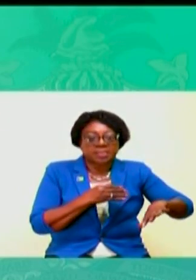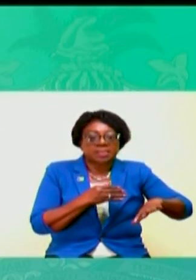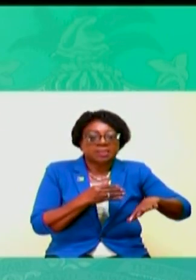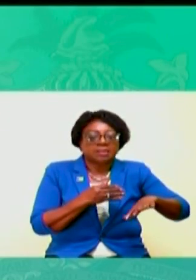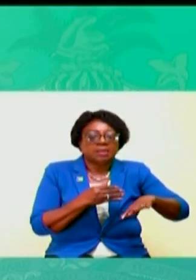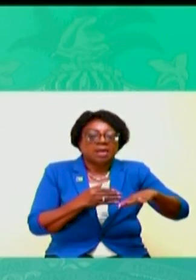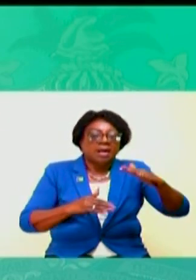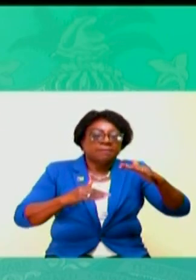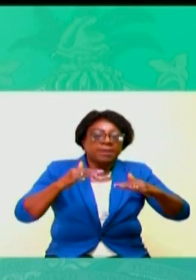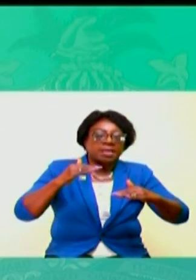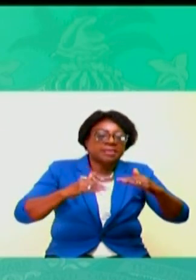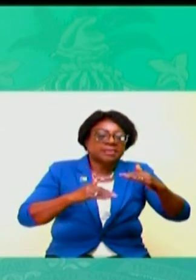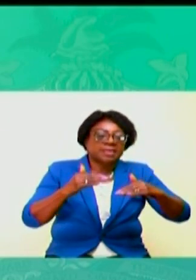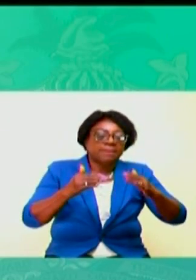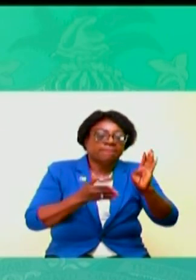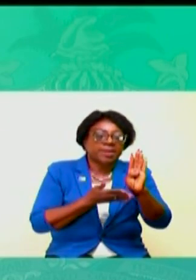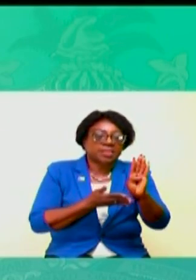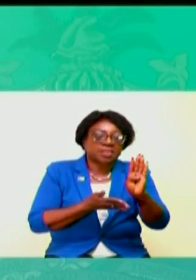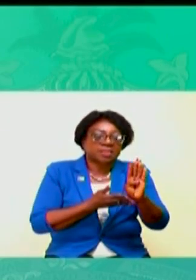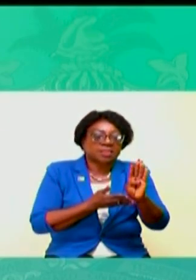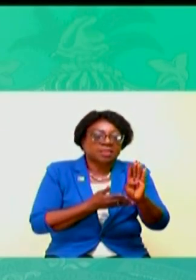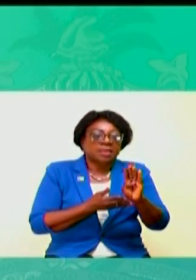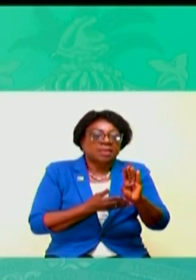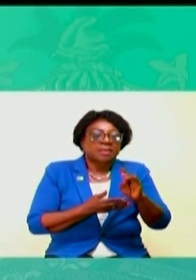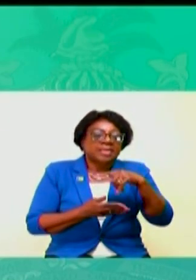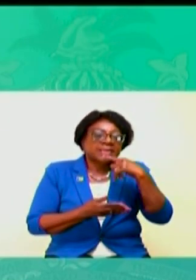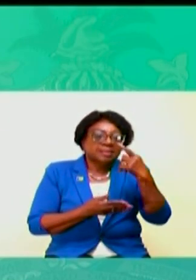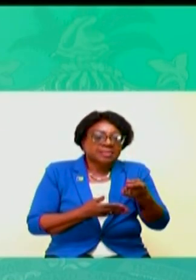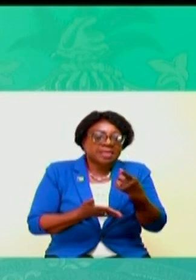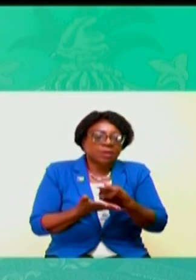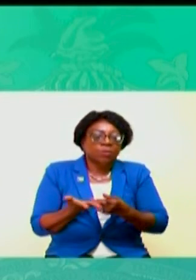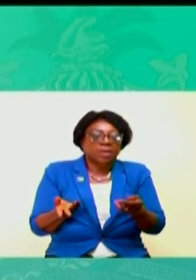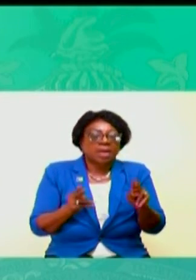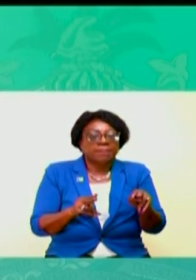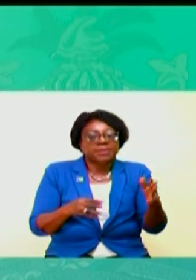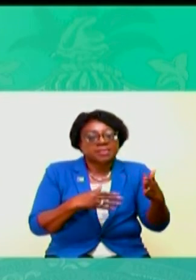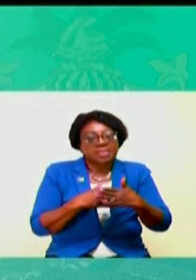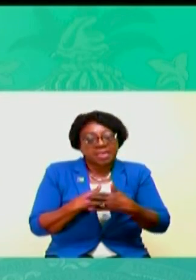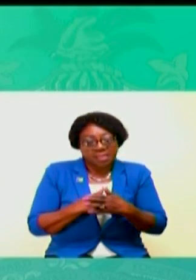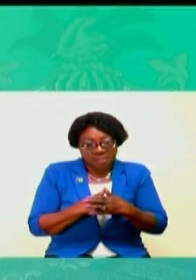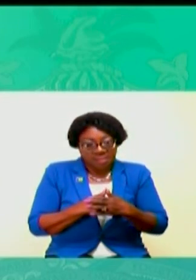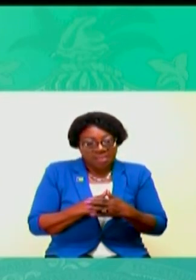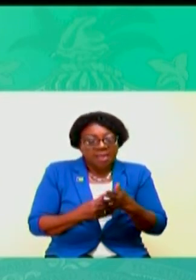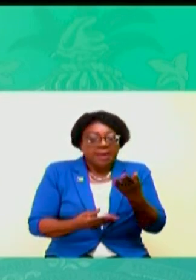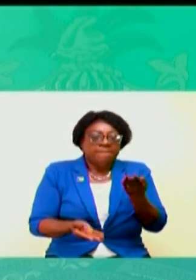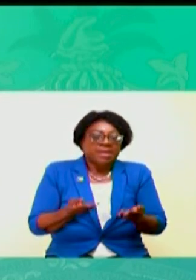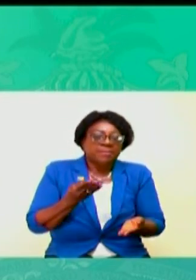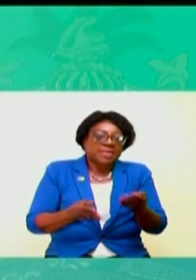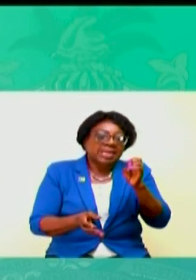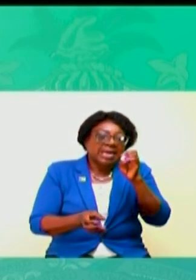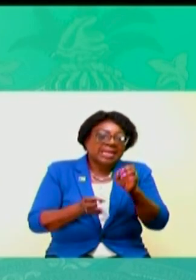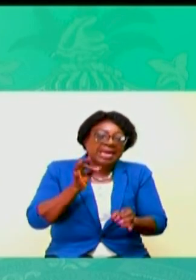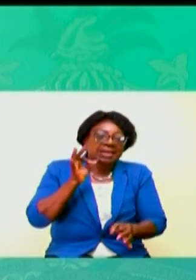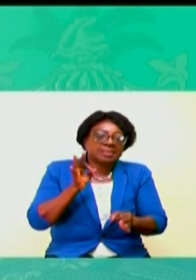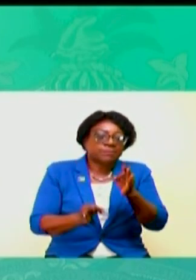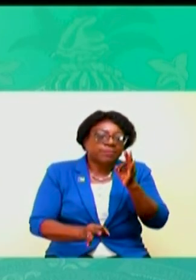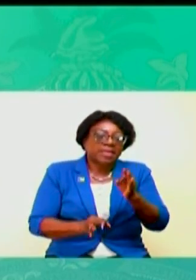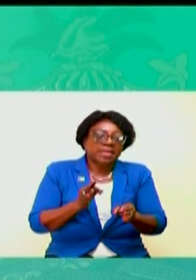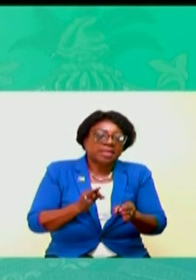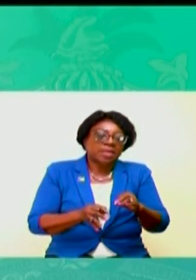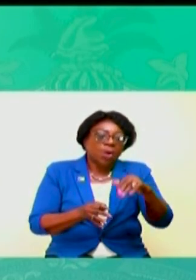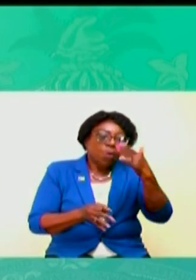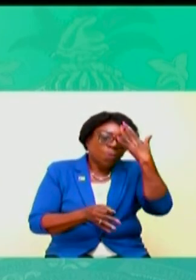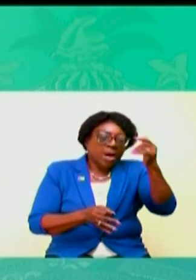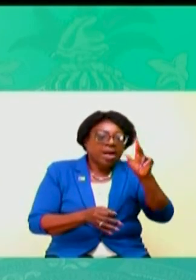balancing budgets. Perhaps they can say what happened next. Maybe they could explain why a three-year-old